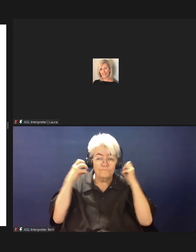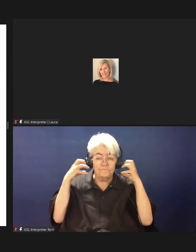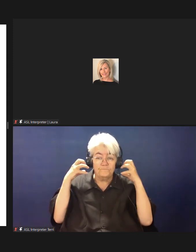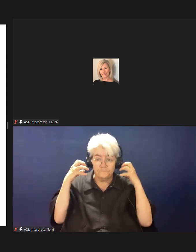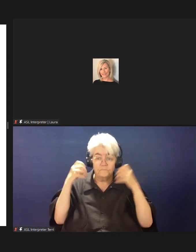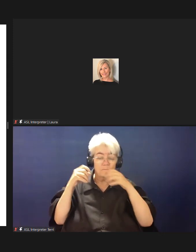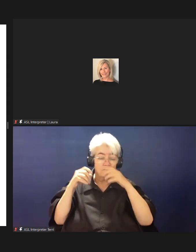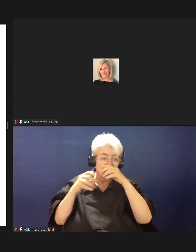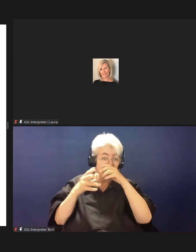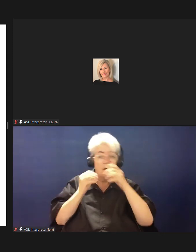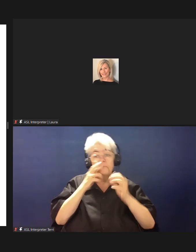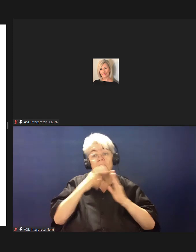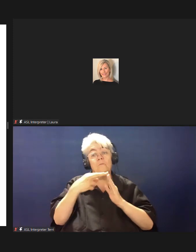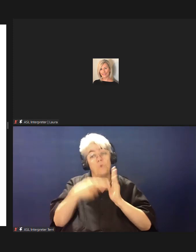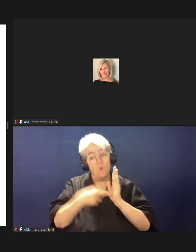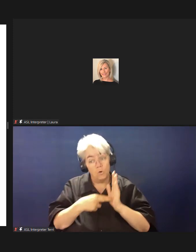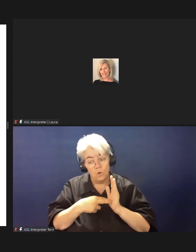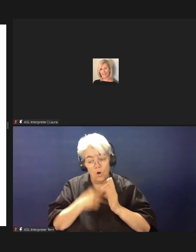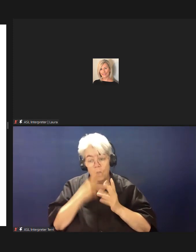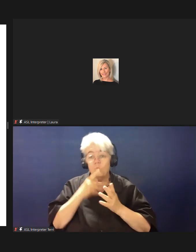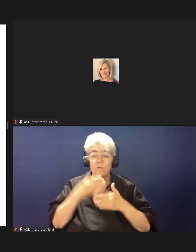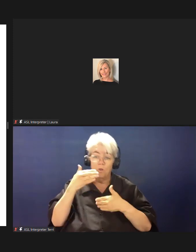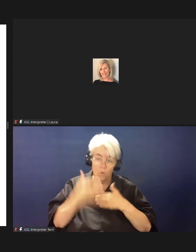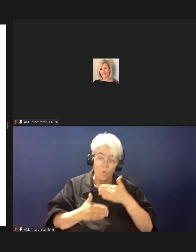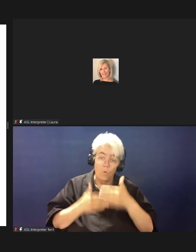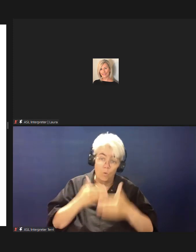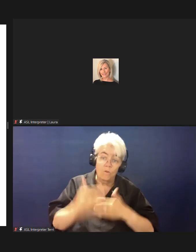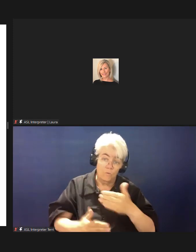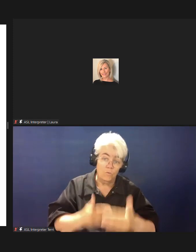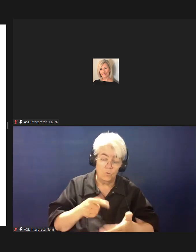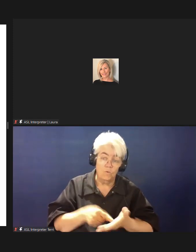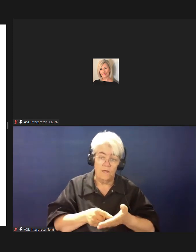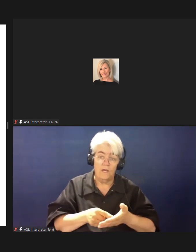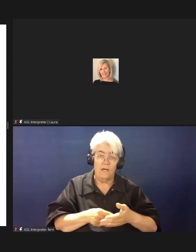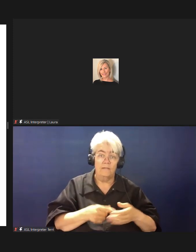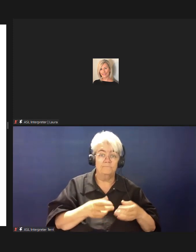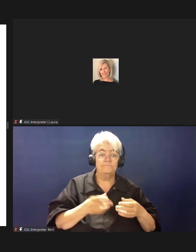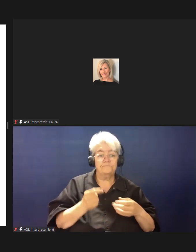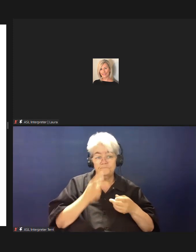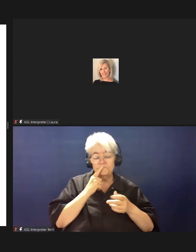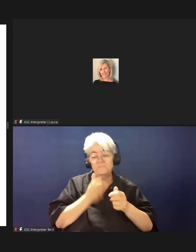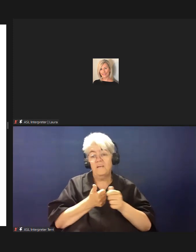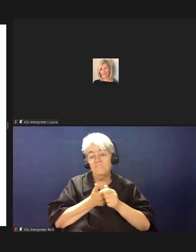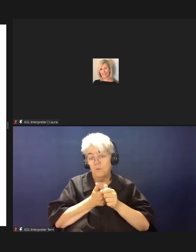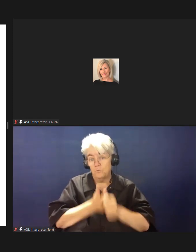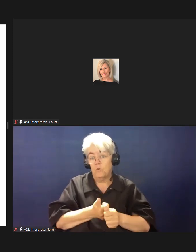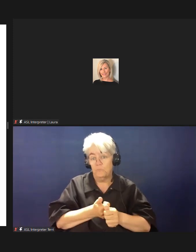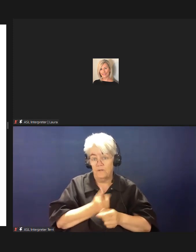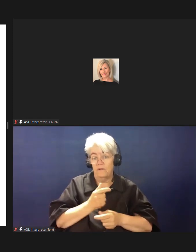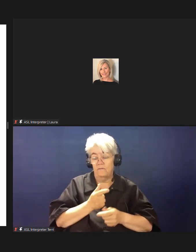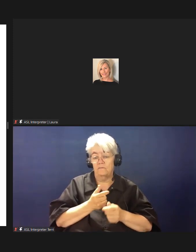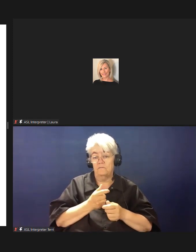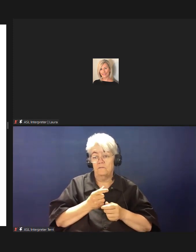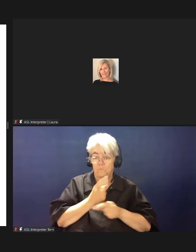the protocol will walk us through that and get the appropriate follow-up. And so